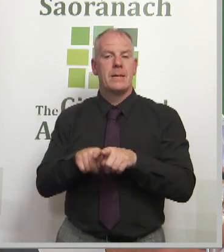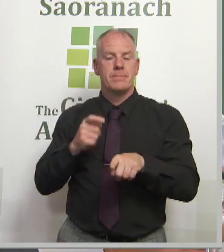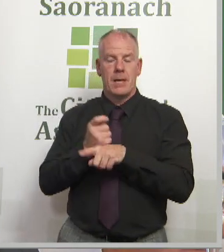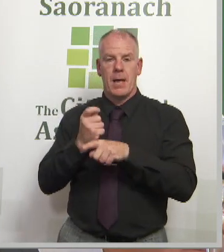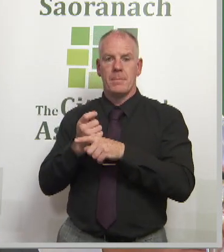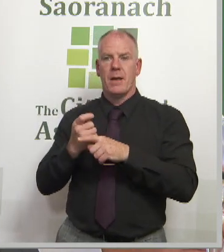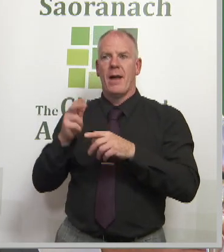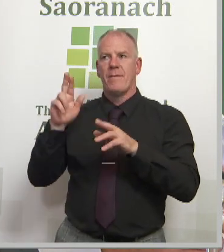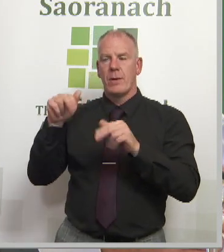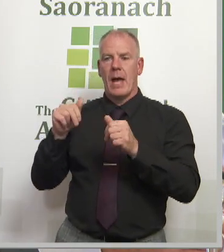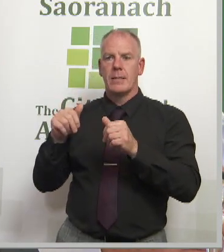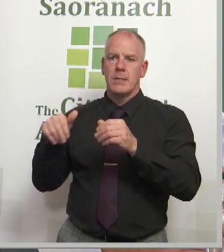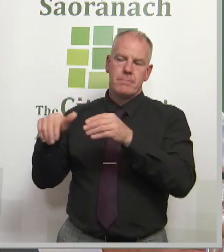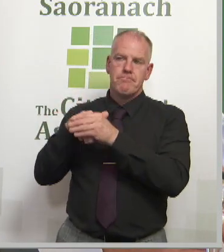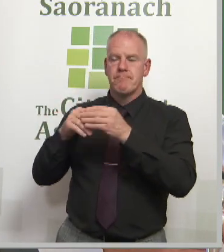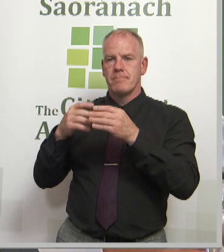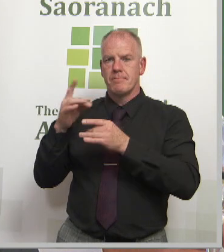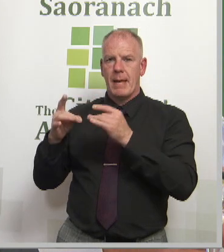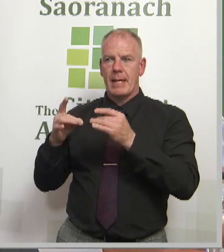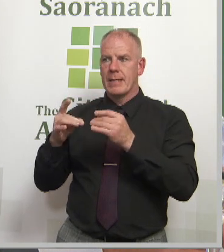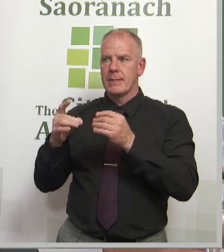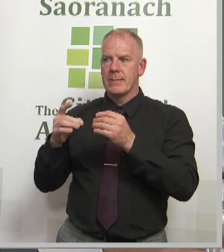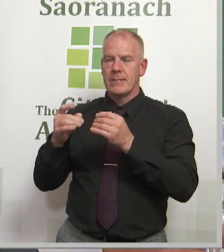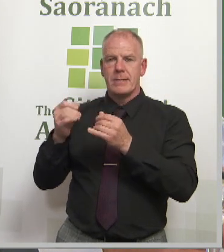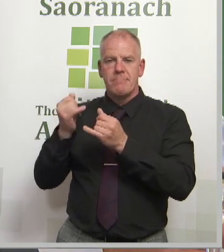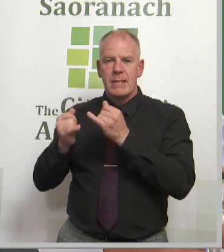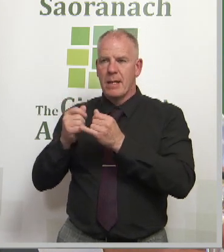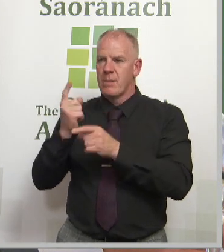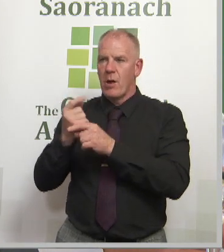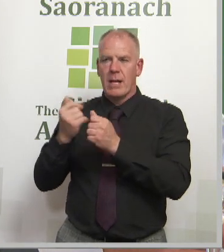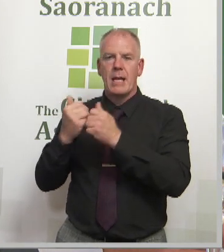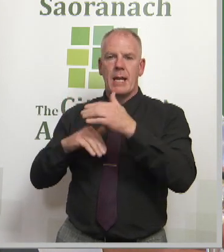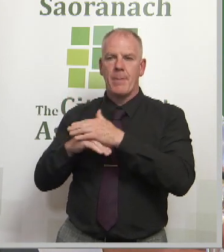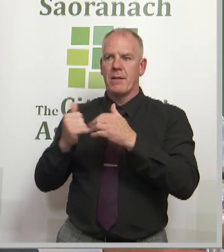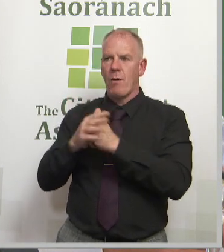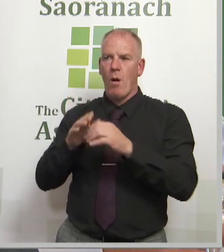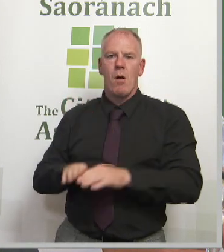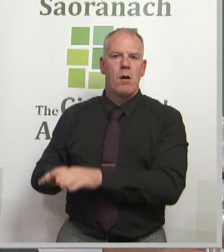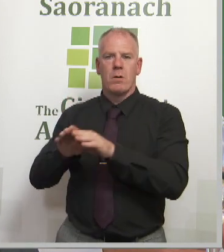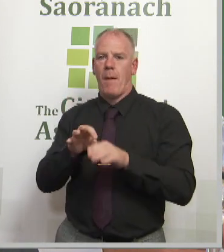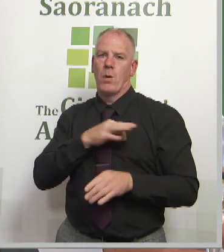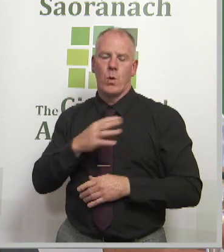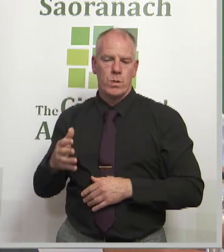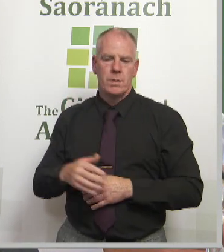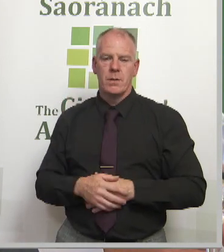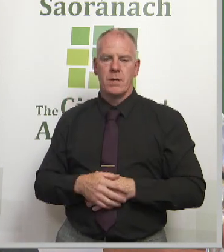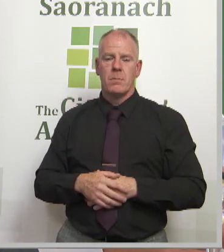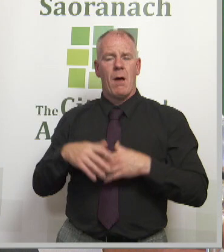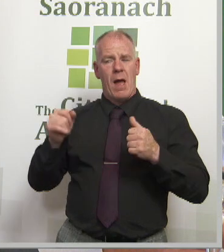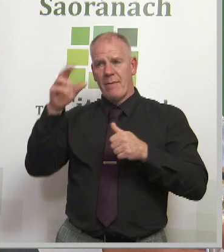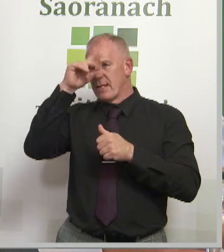put in caveats, whether they can be limited by legislation or for other reasons of common good, for instance. But there are